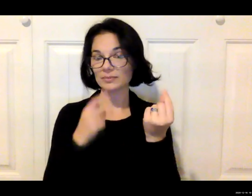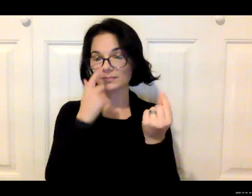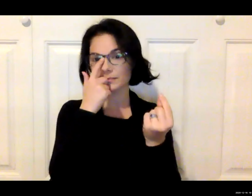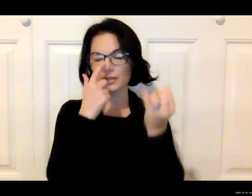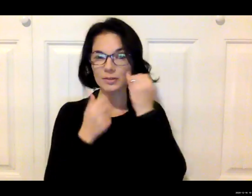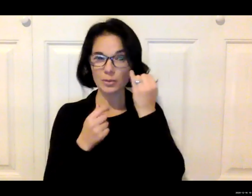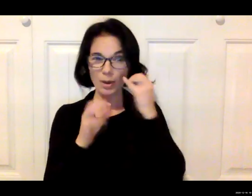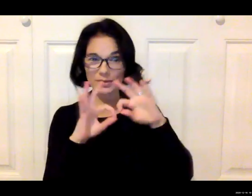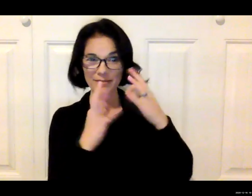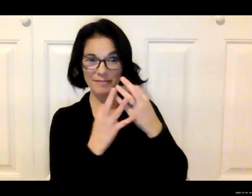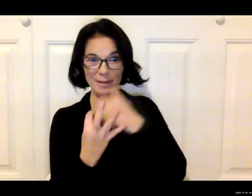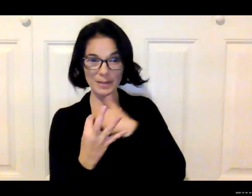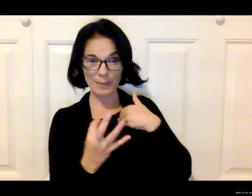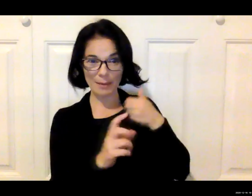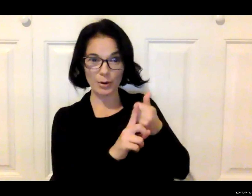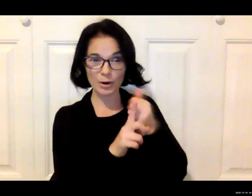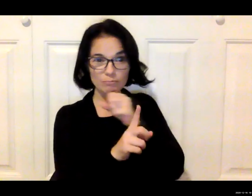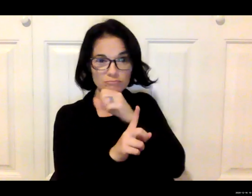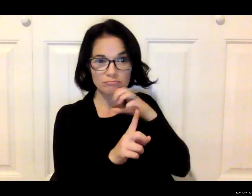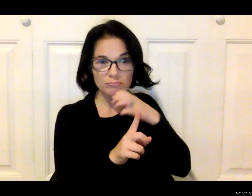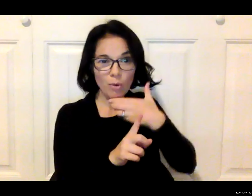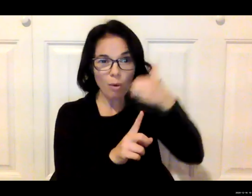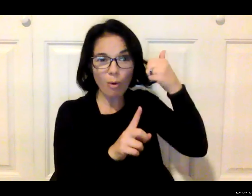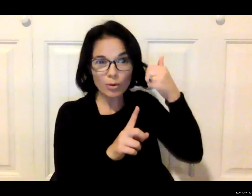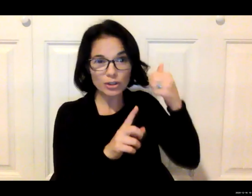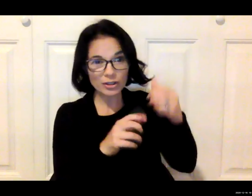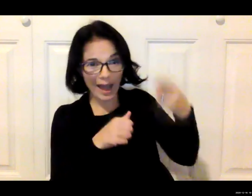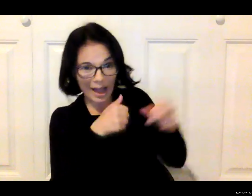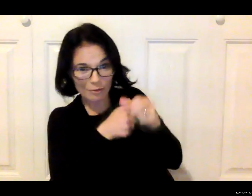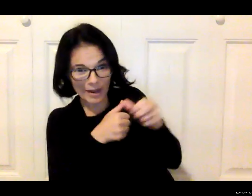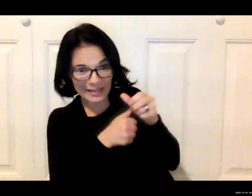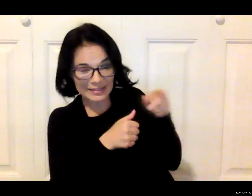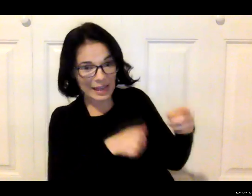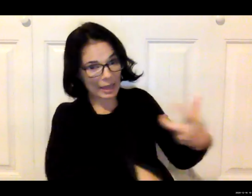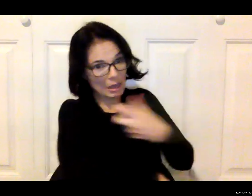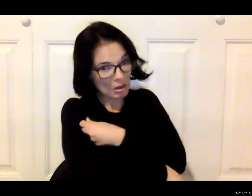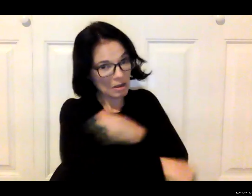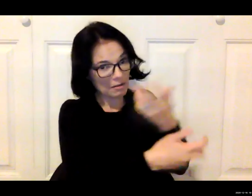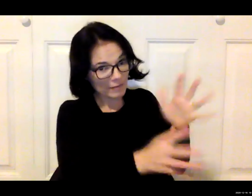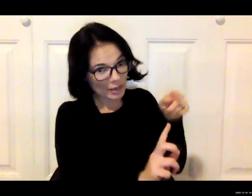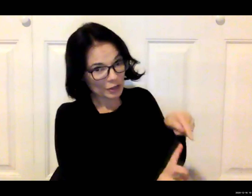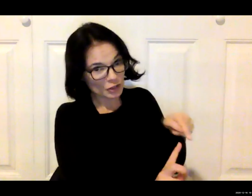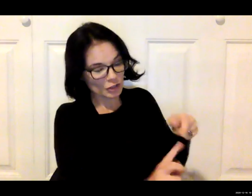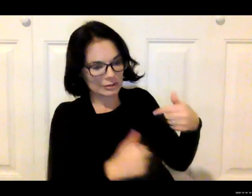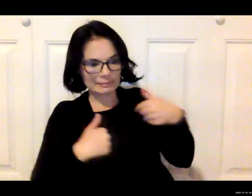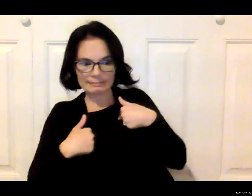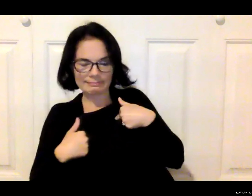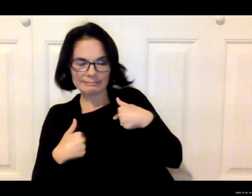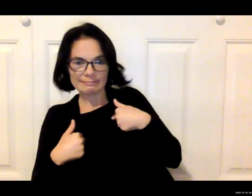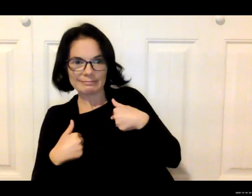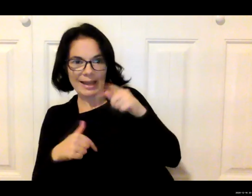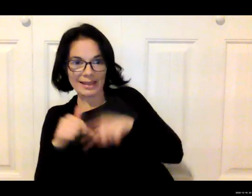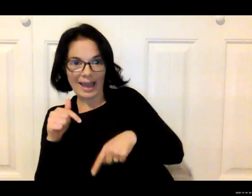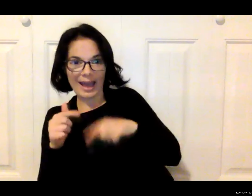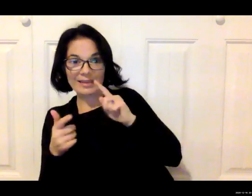family member is elder and at risk and gets the vaccine, but I am not eligible till much later. Oh, because they're